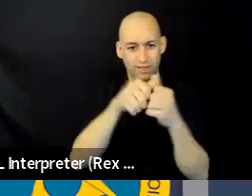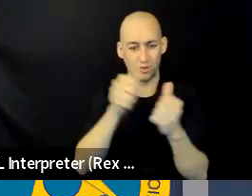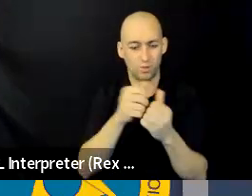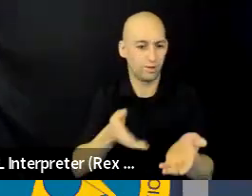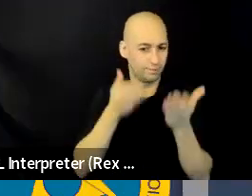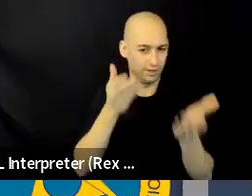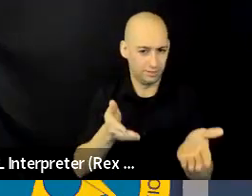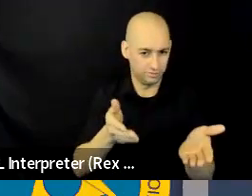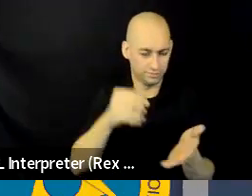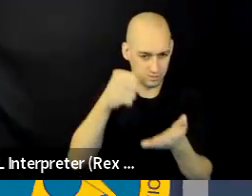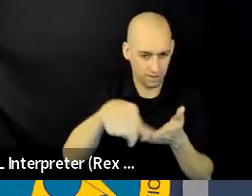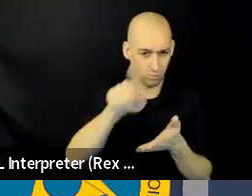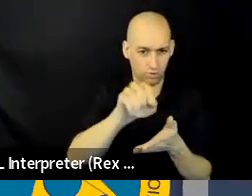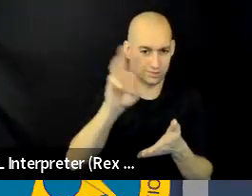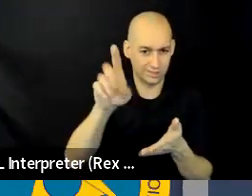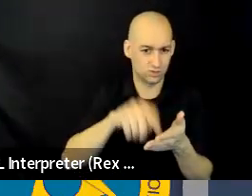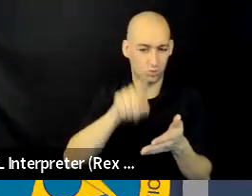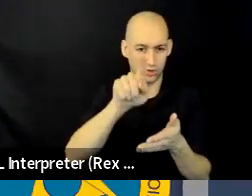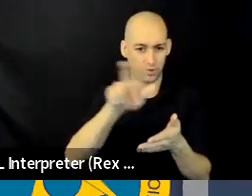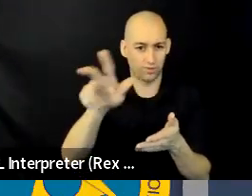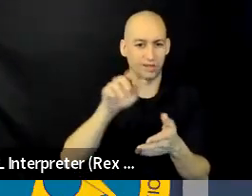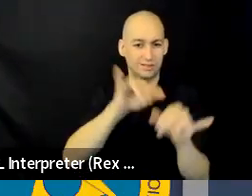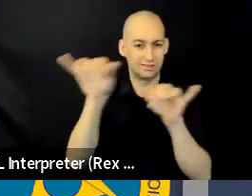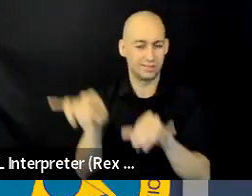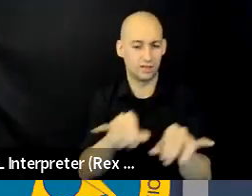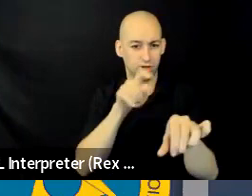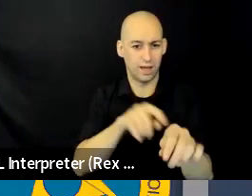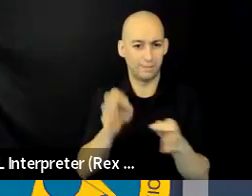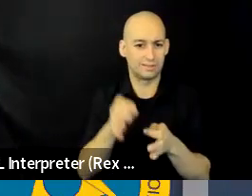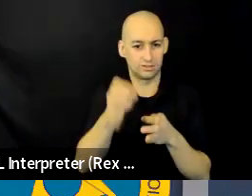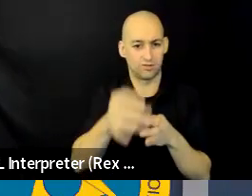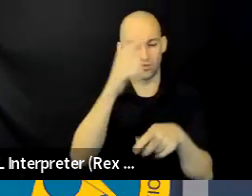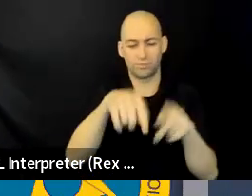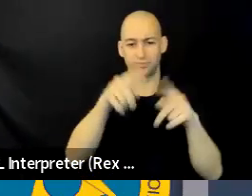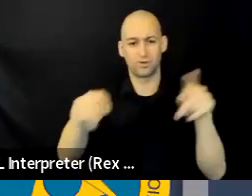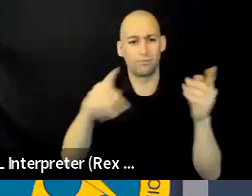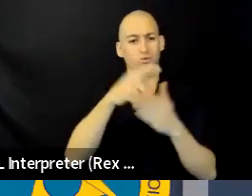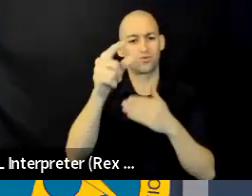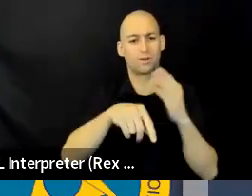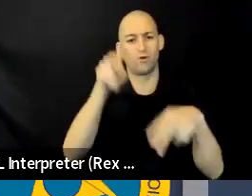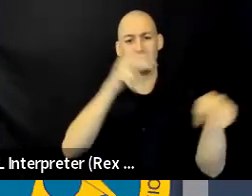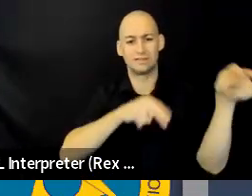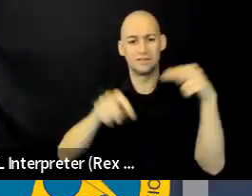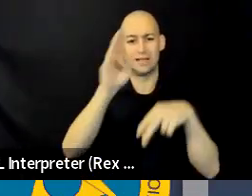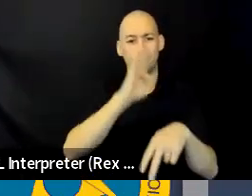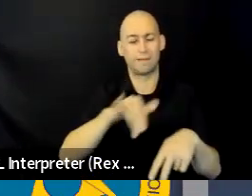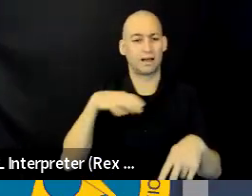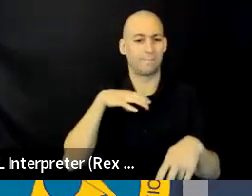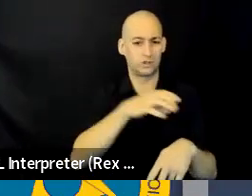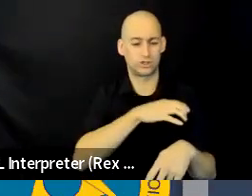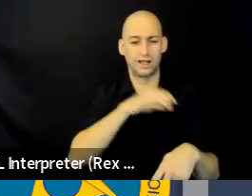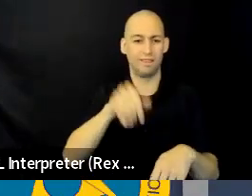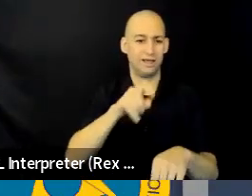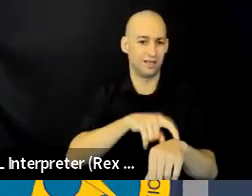end. Tabs 106 through 123 are standard time extensions for various programs overseen by the Commission. These time extensions